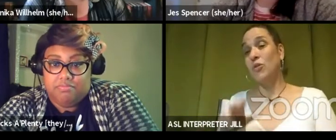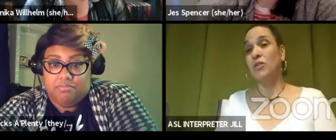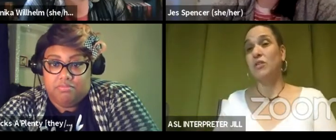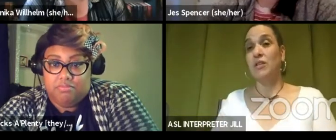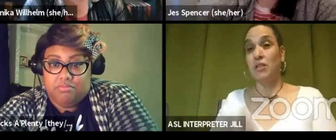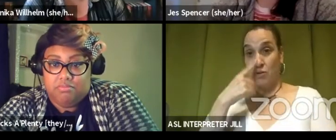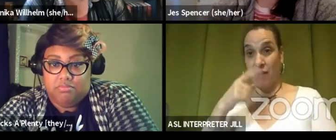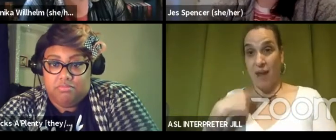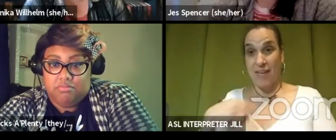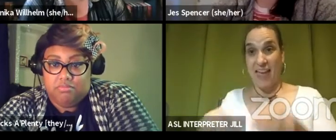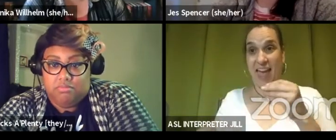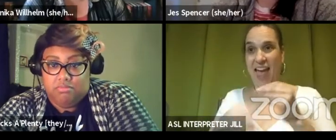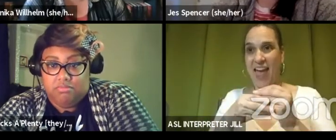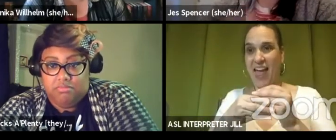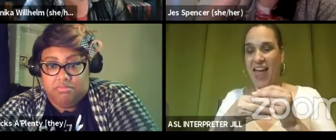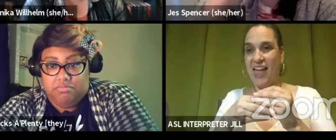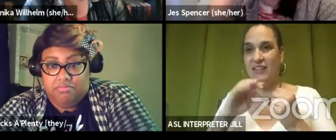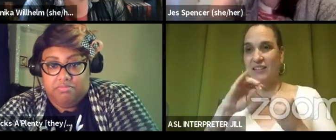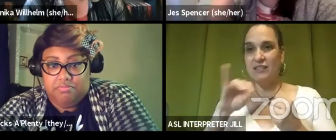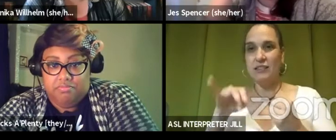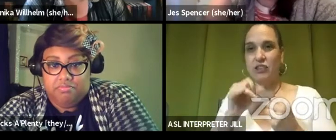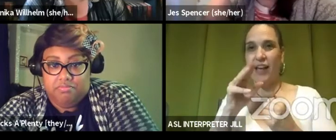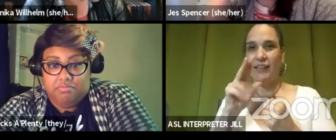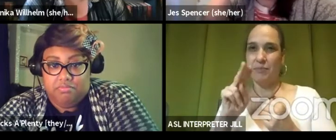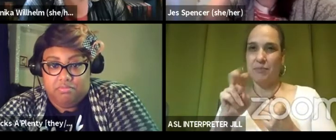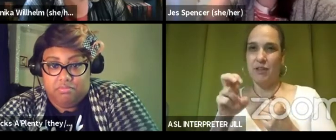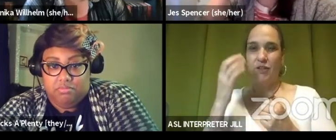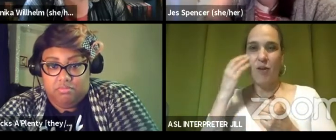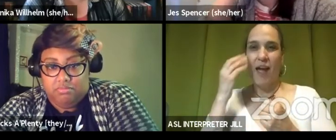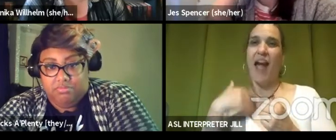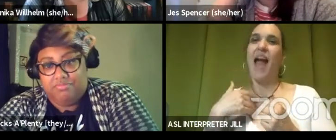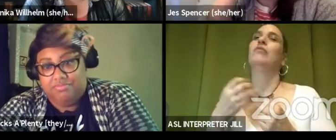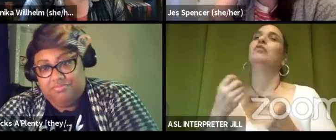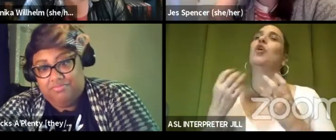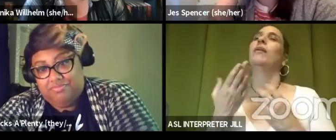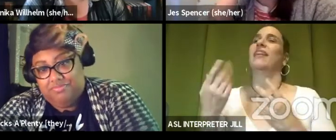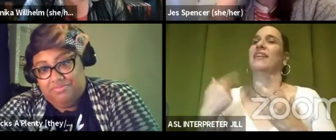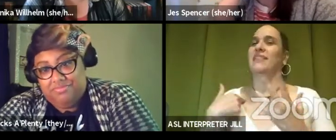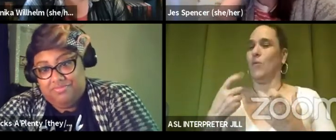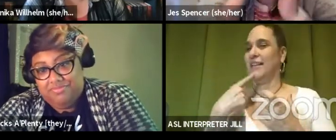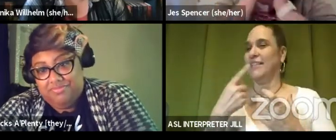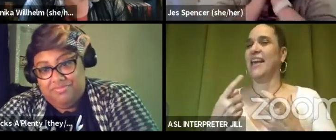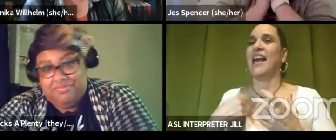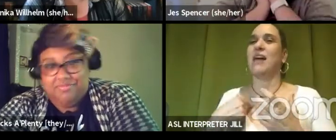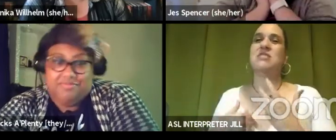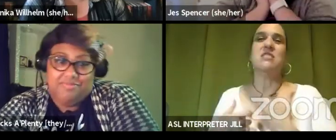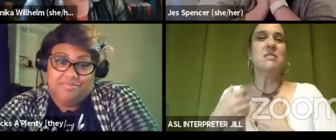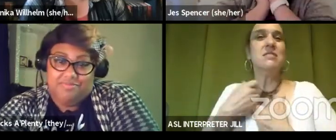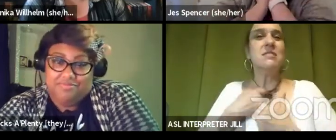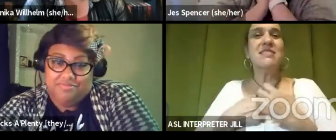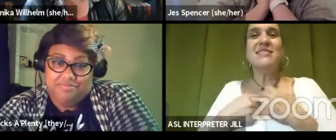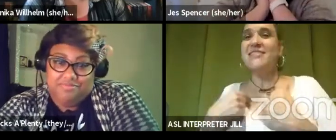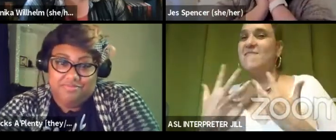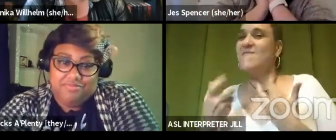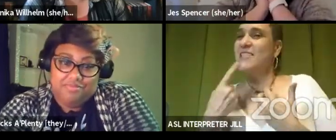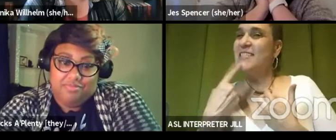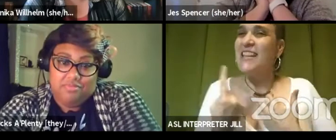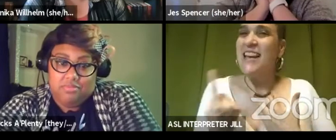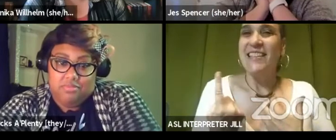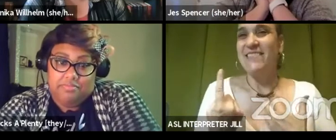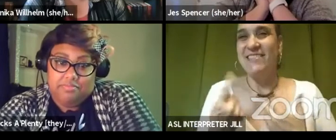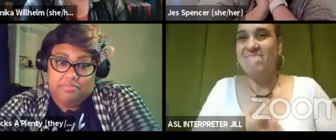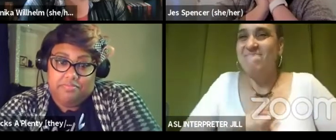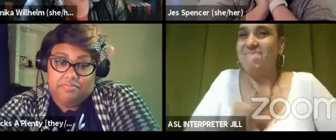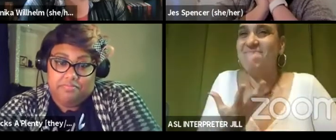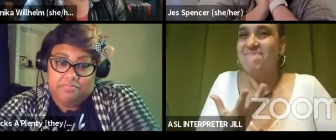in, Miss? Please, no, do. Because, you know, I have so much to say. Oh, my God. I've been waiting. So many feelings. I've been First of all, I want to